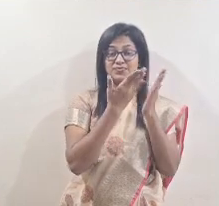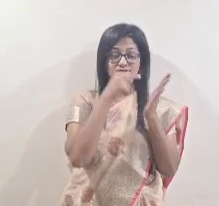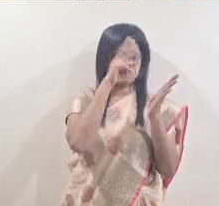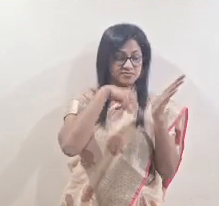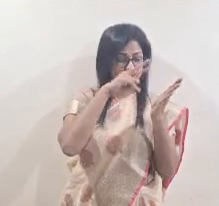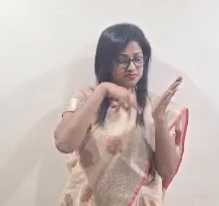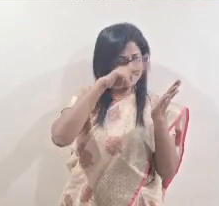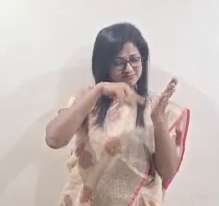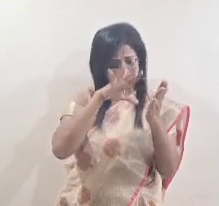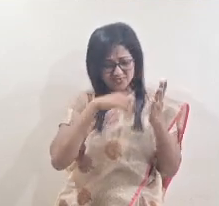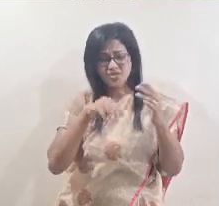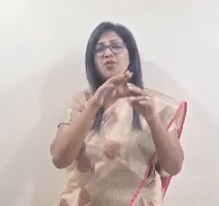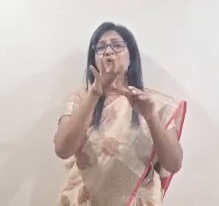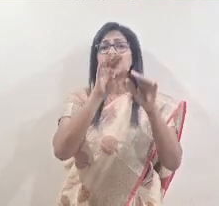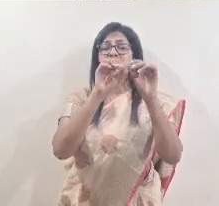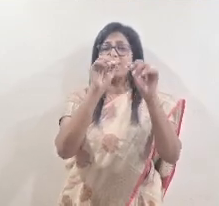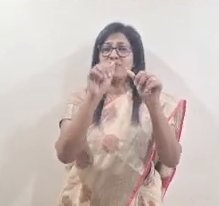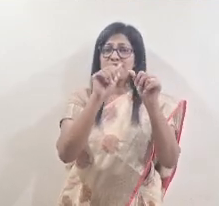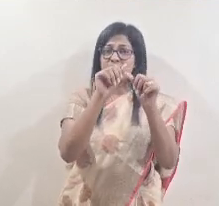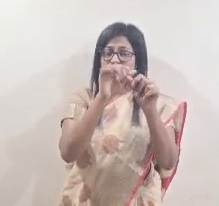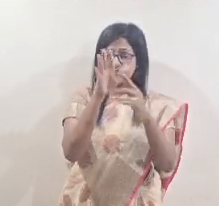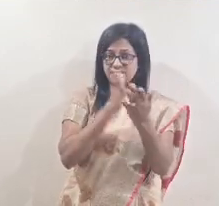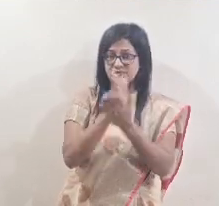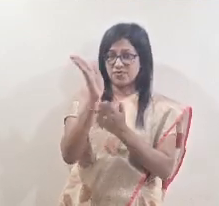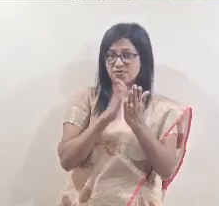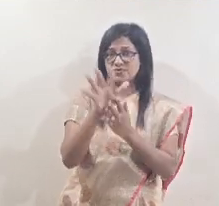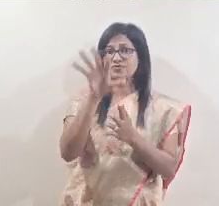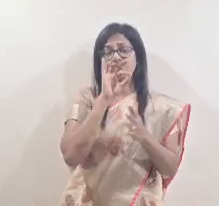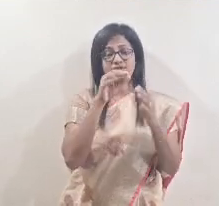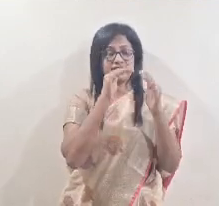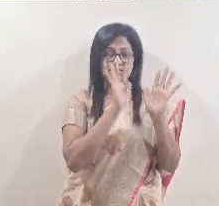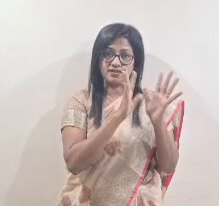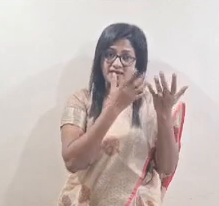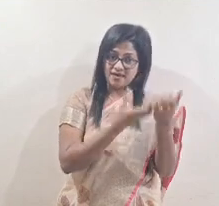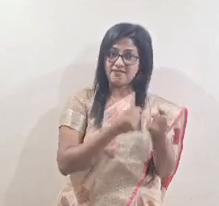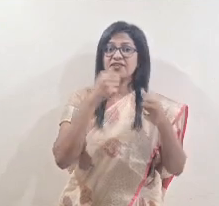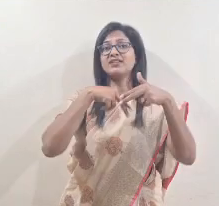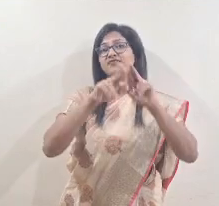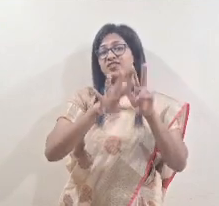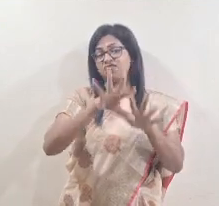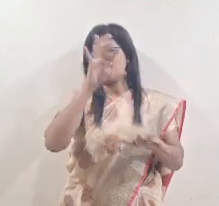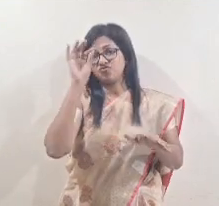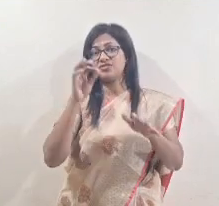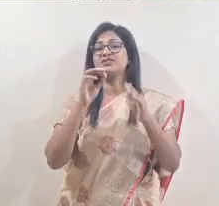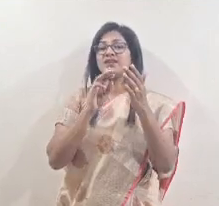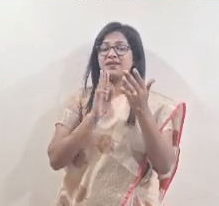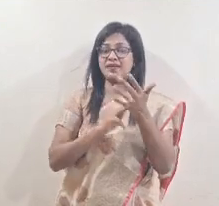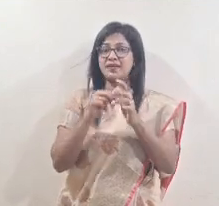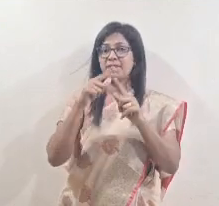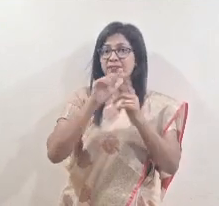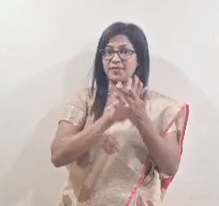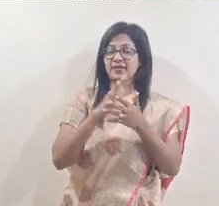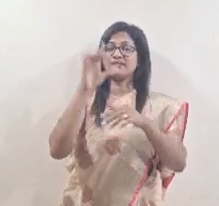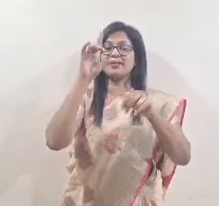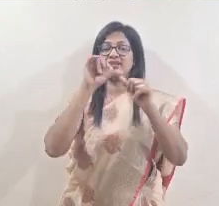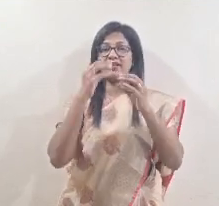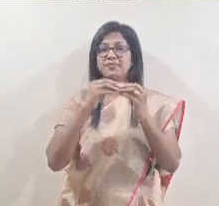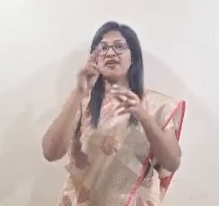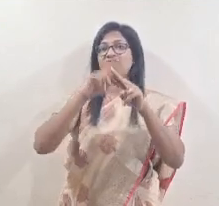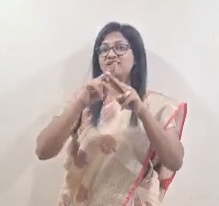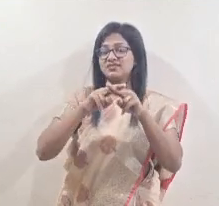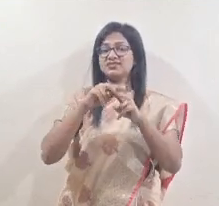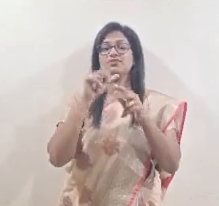different mode choice models that are present, and then finally I selected the MATLAB fuzzy logic mode choice model